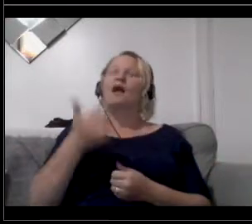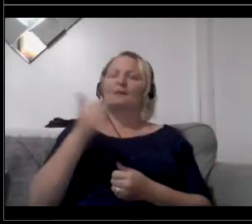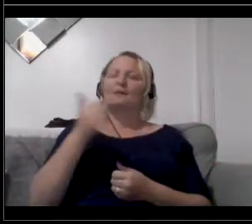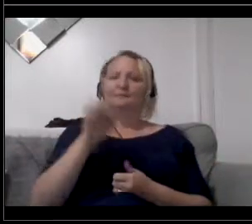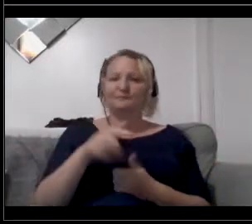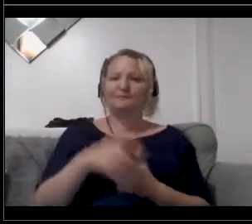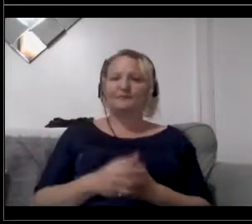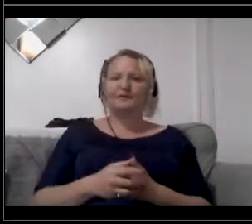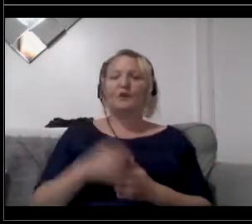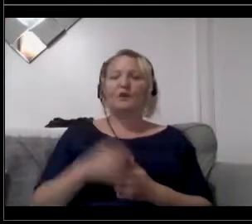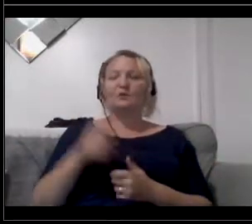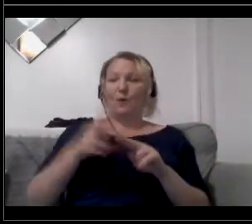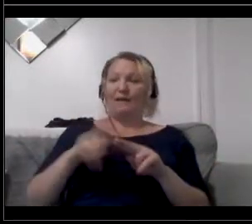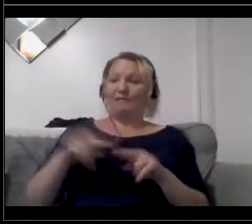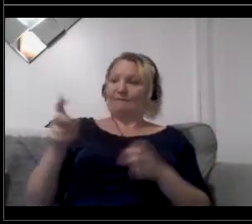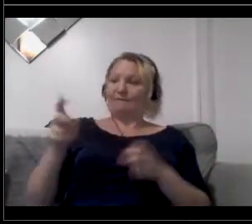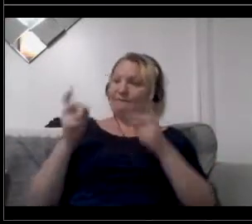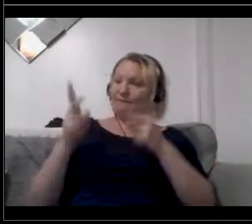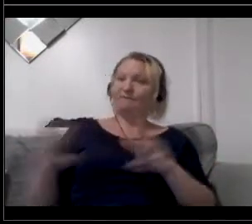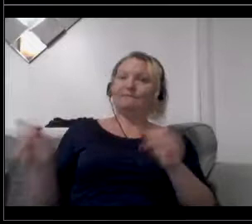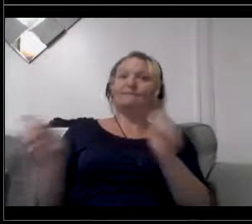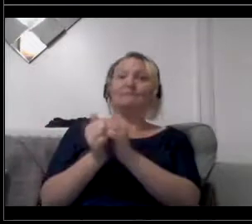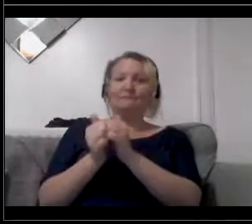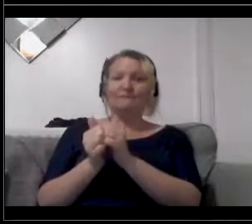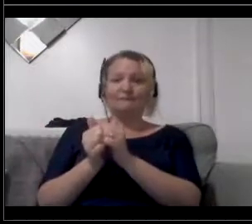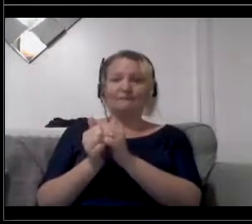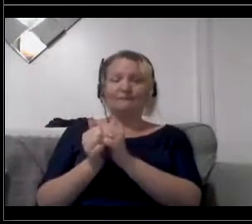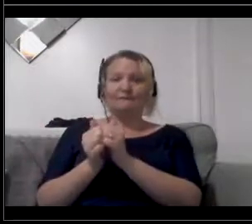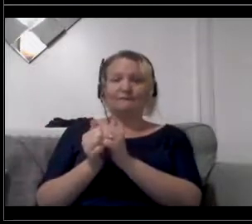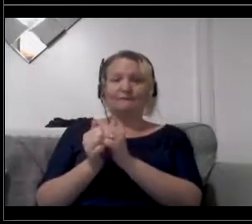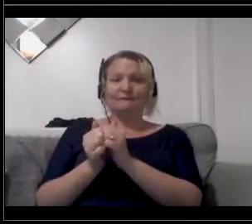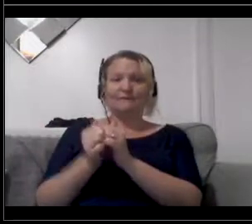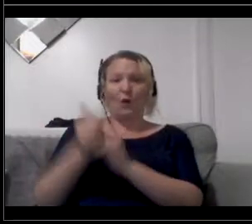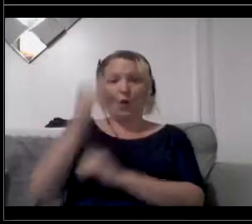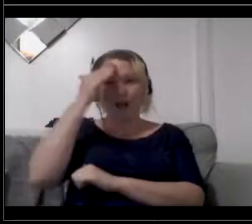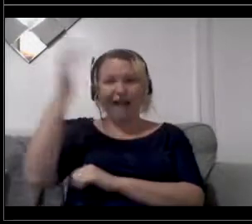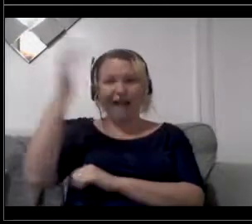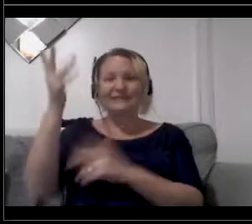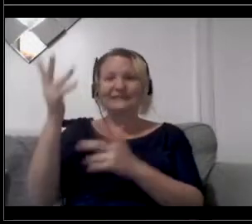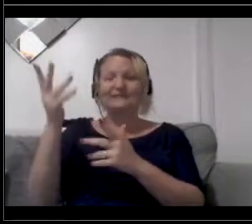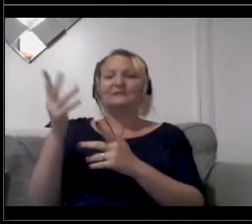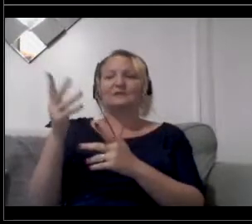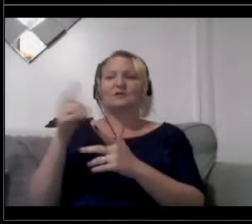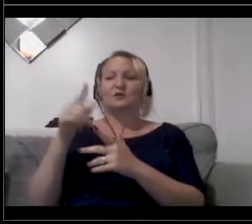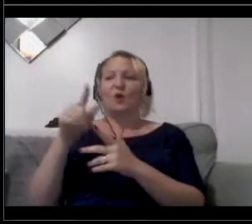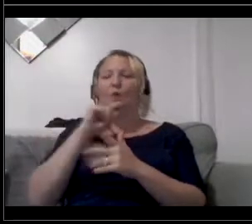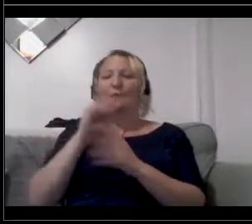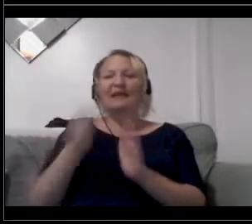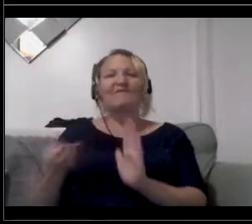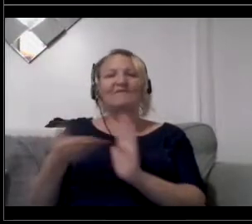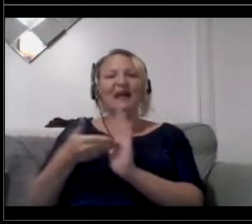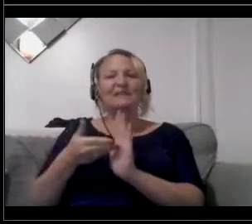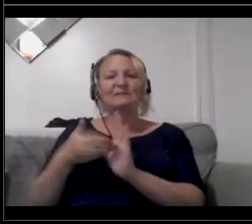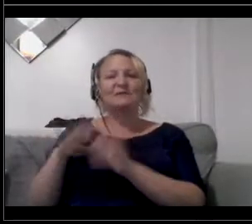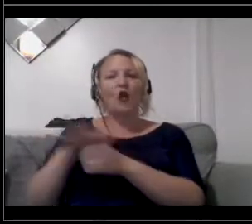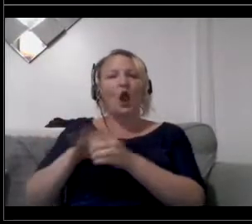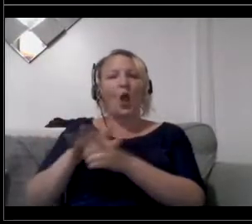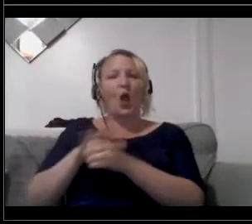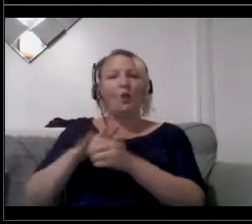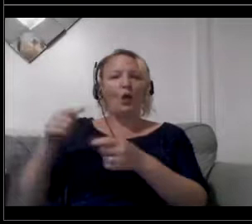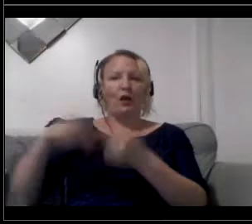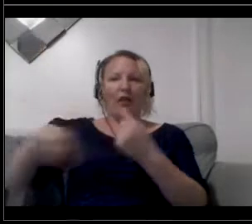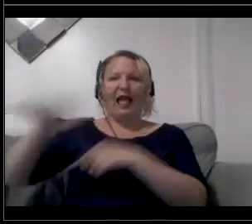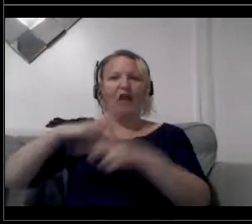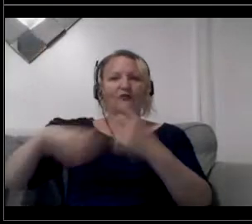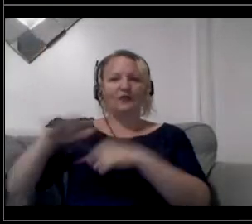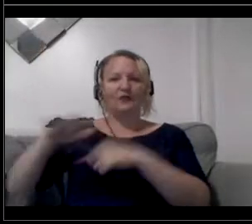If the scheme does go ahead, obviously it's a significant investment in the local area, and at its peak, up to